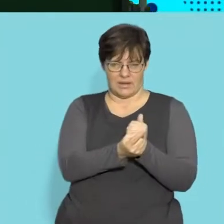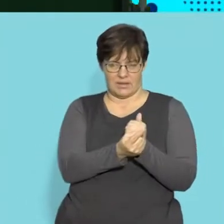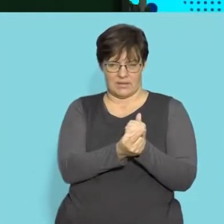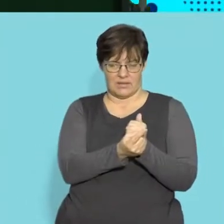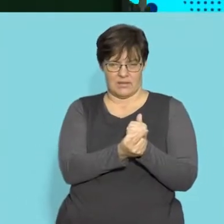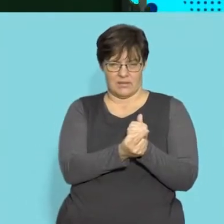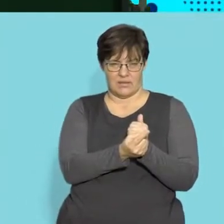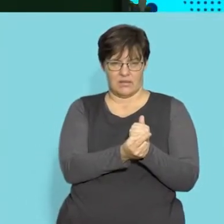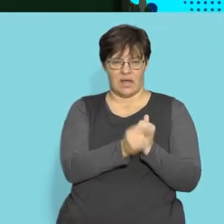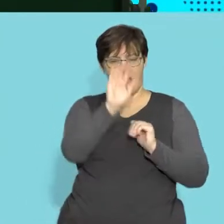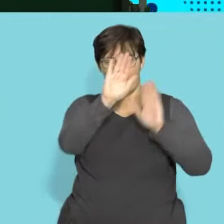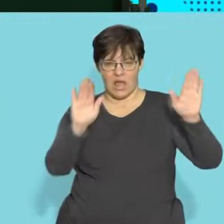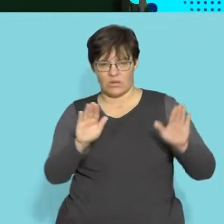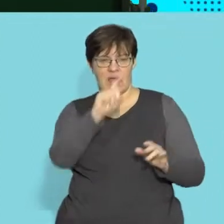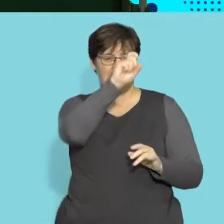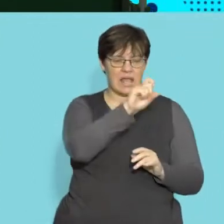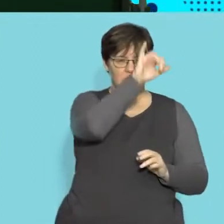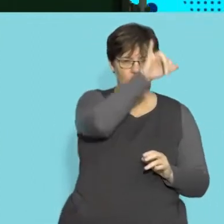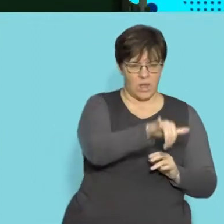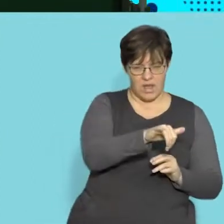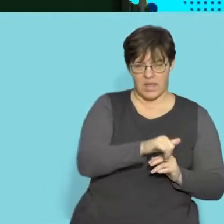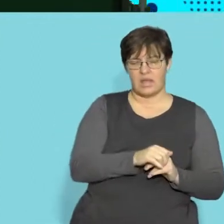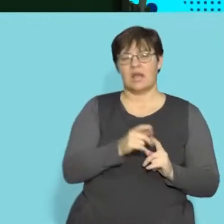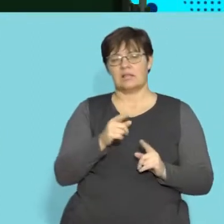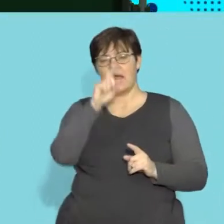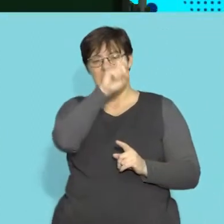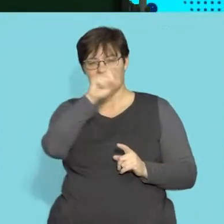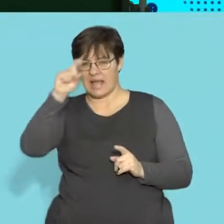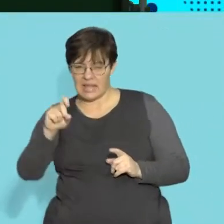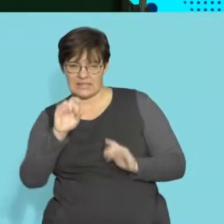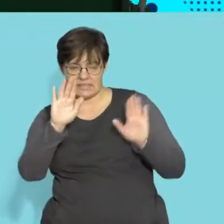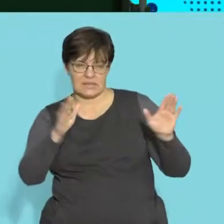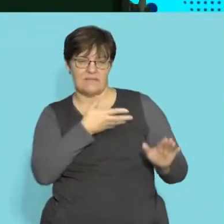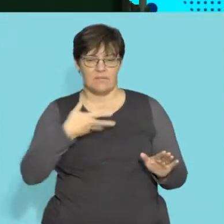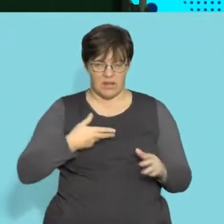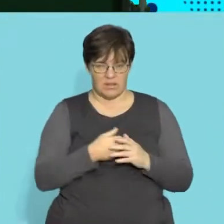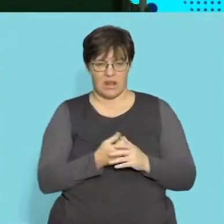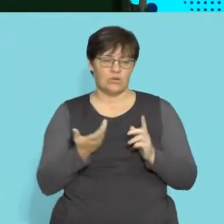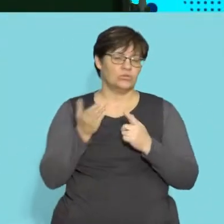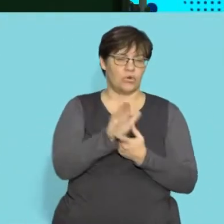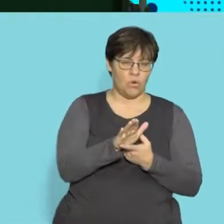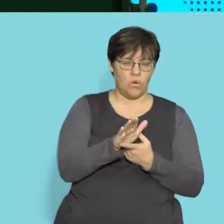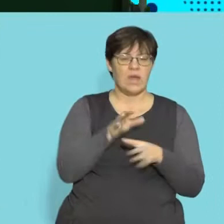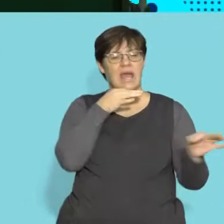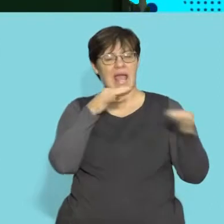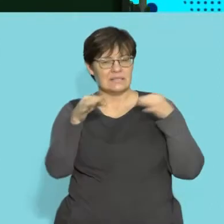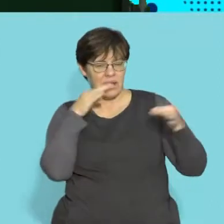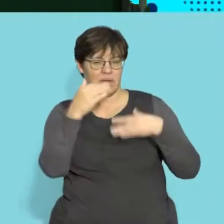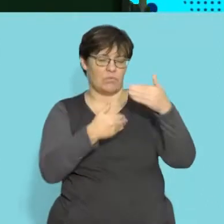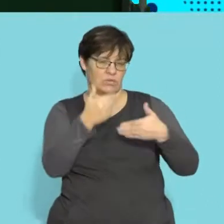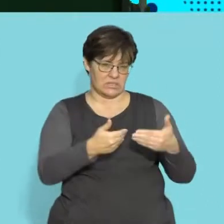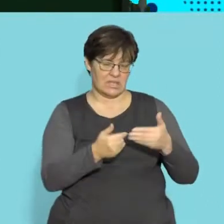happens in terms of lay out the X and Y chromosomes, lay out the X and X chromosomes in female, and show and describe